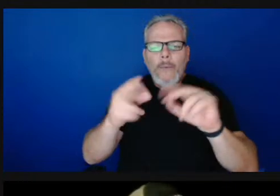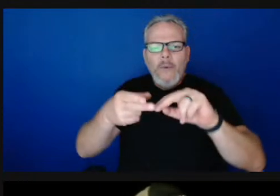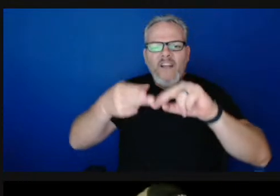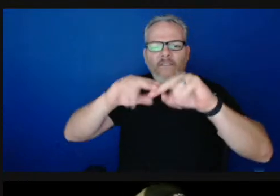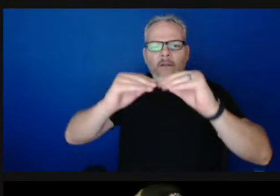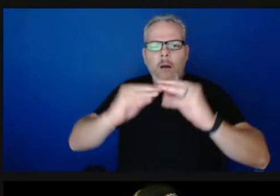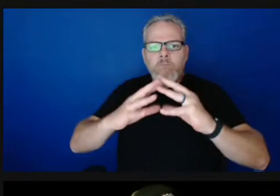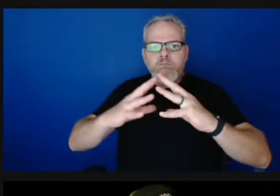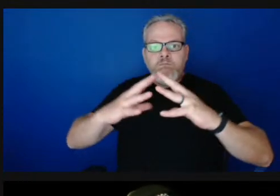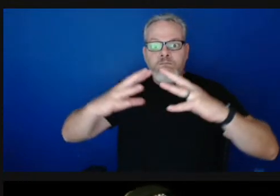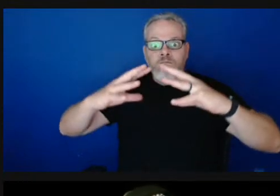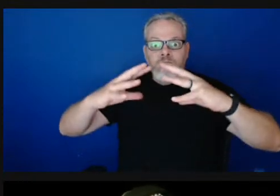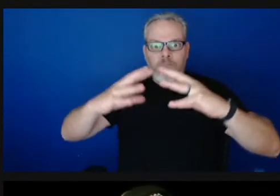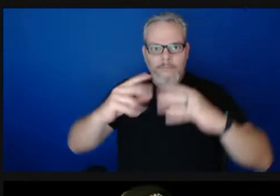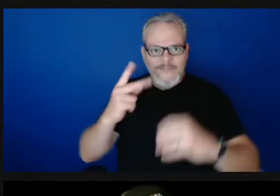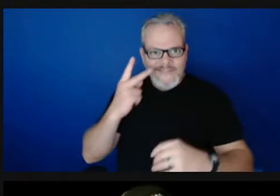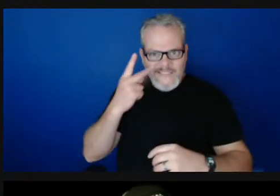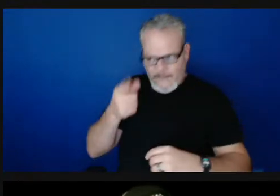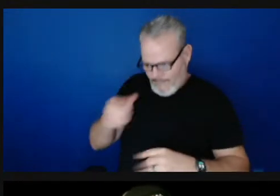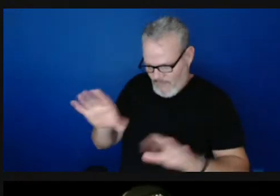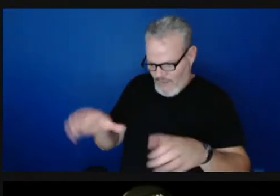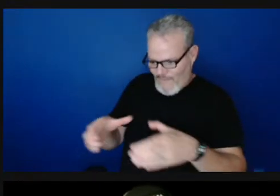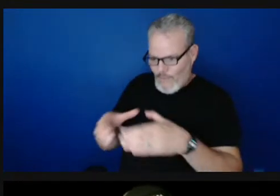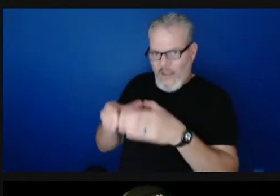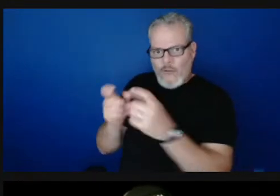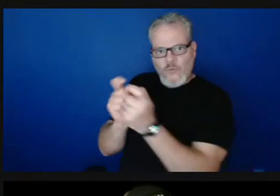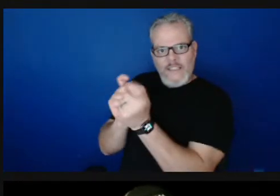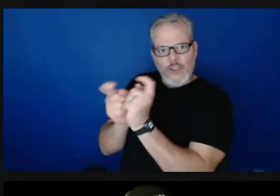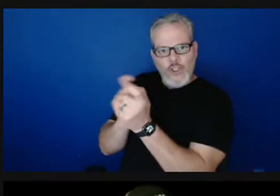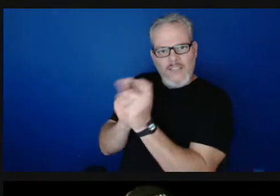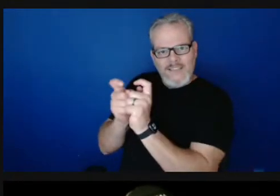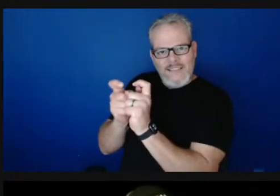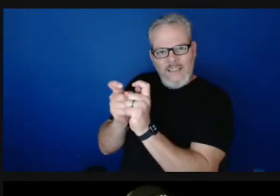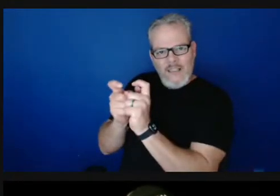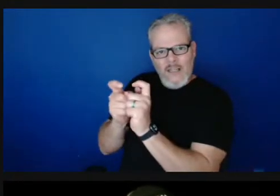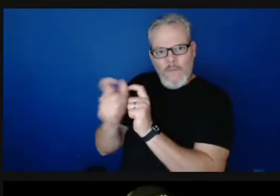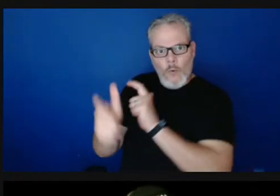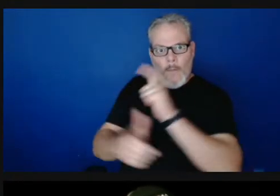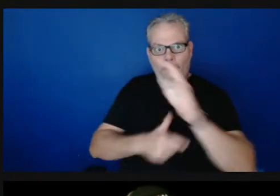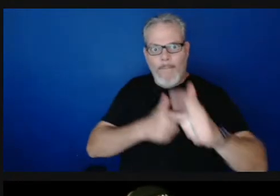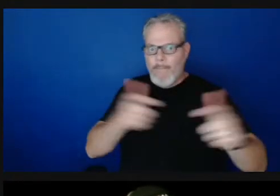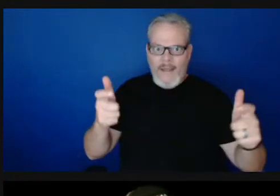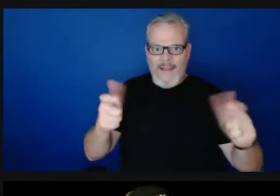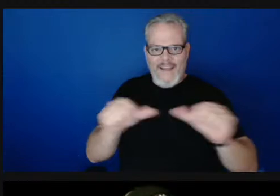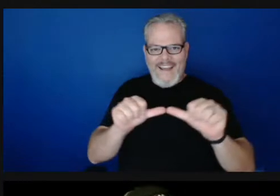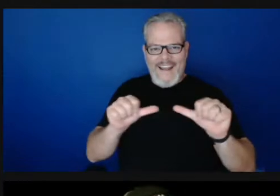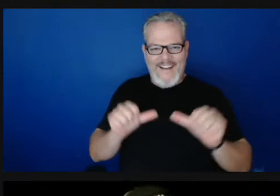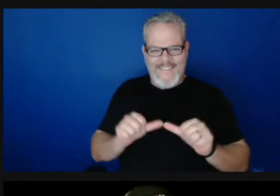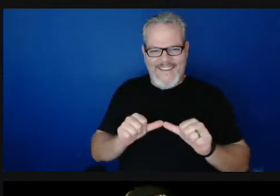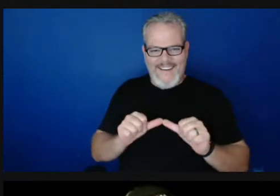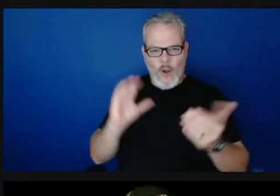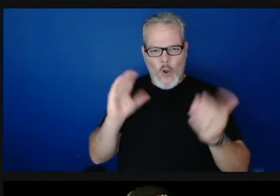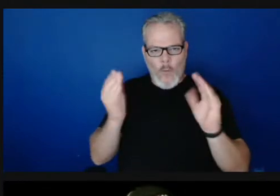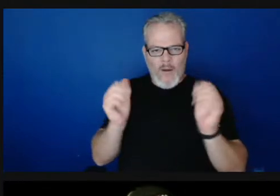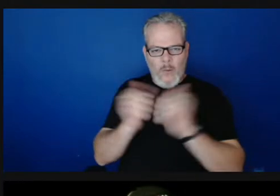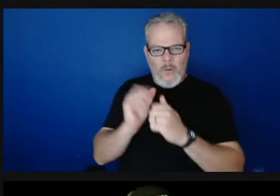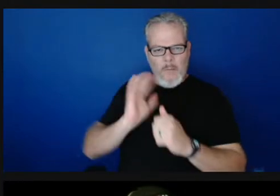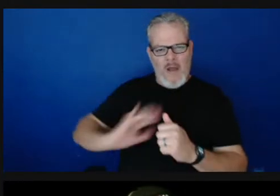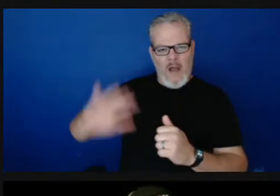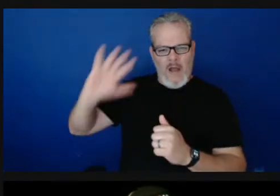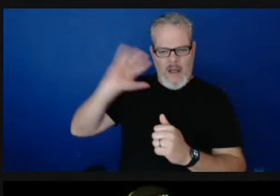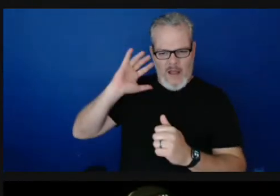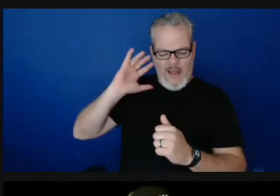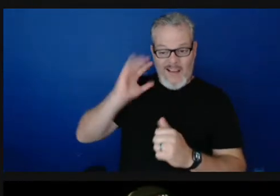we can say that the volcano is adjusting over a larger area than it was previously. But this is very small and very localized